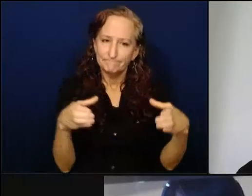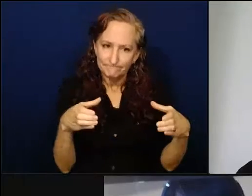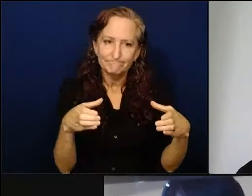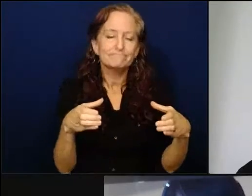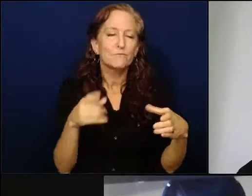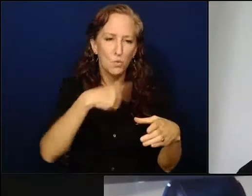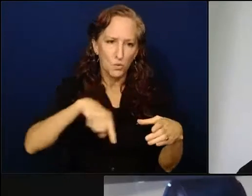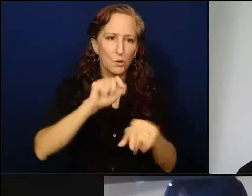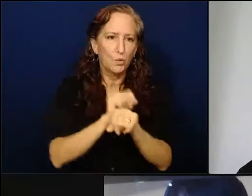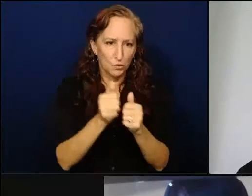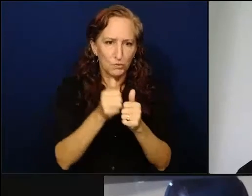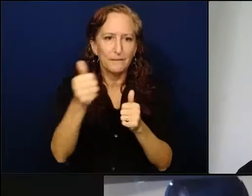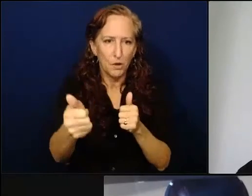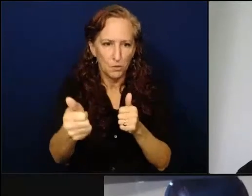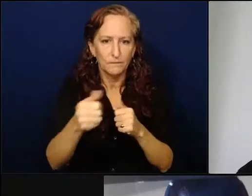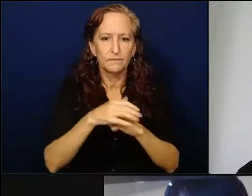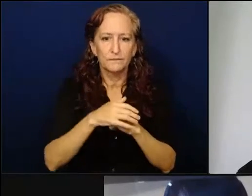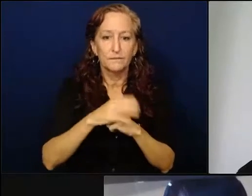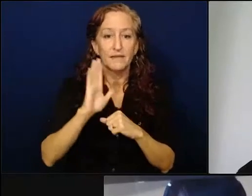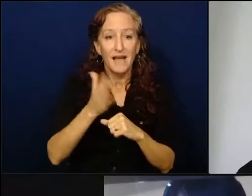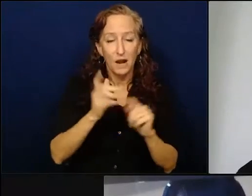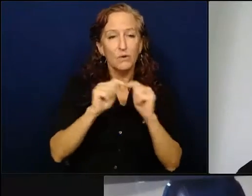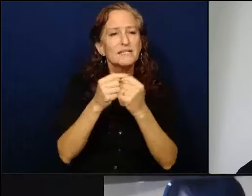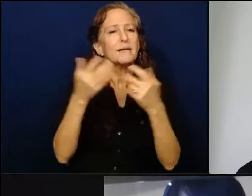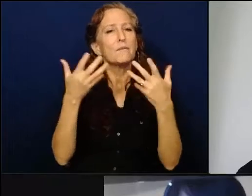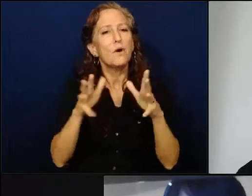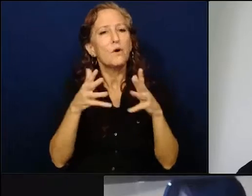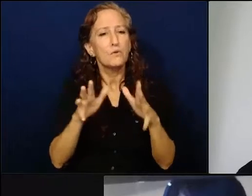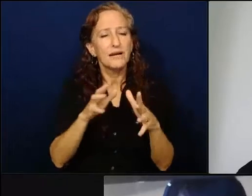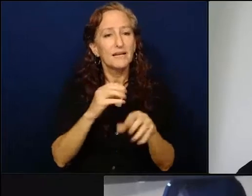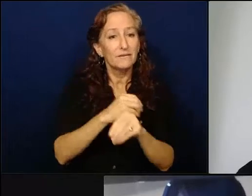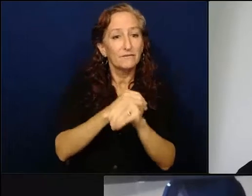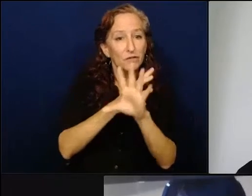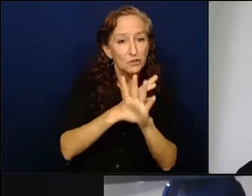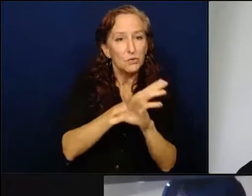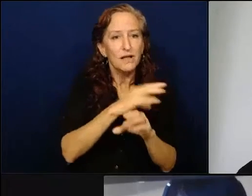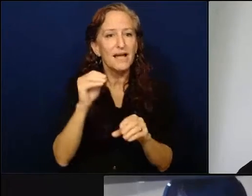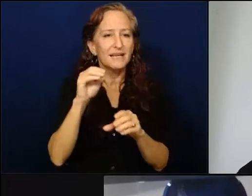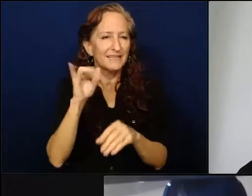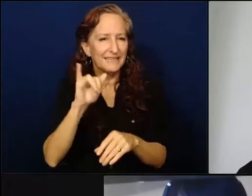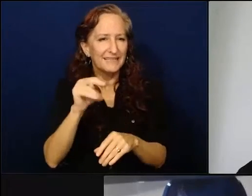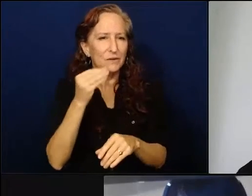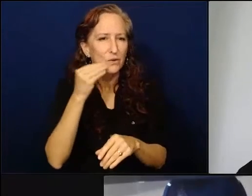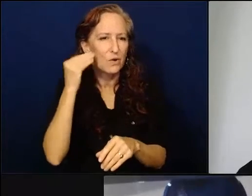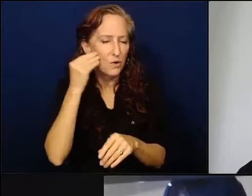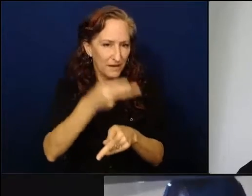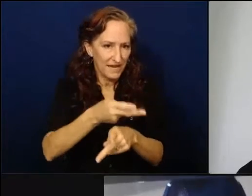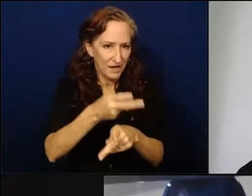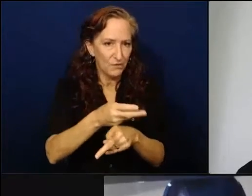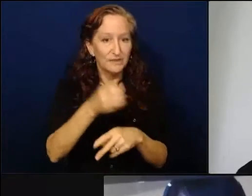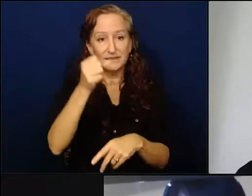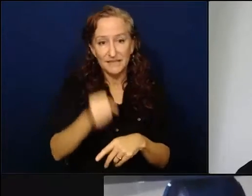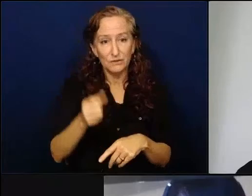remote. Our team provides a combination of virtual and in-home healthcare across Southern California and other parts of the country, but